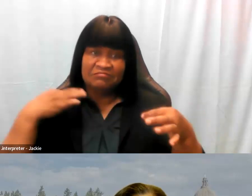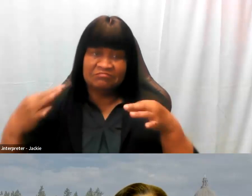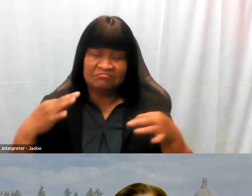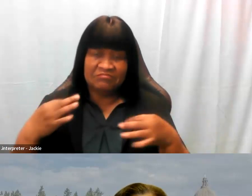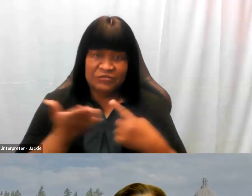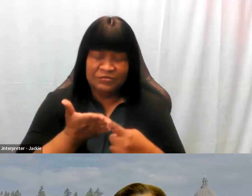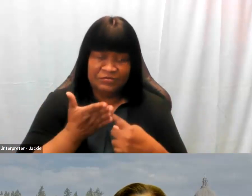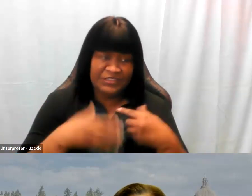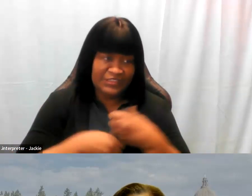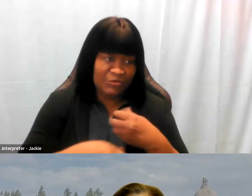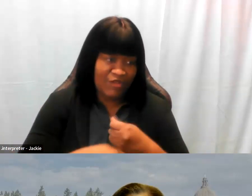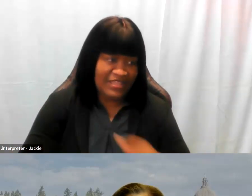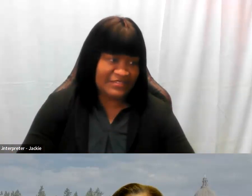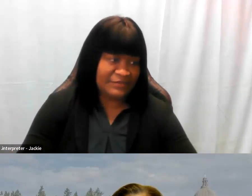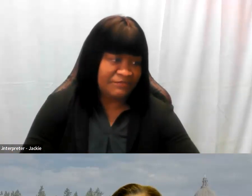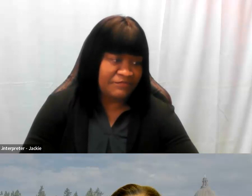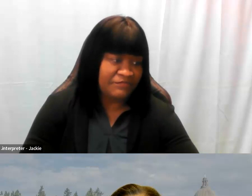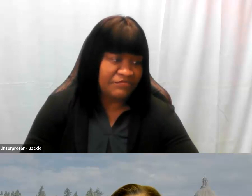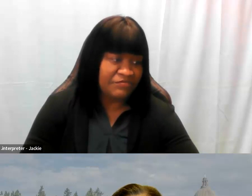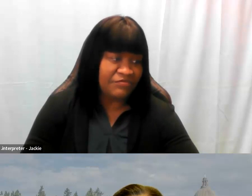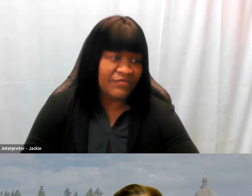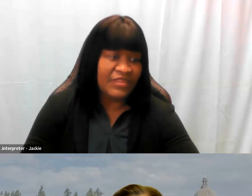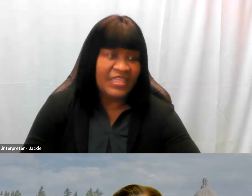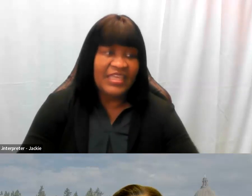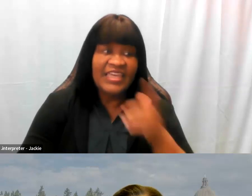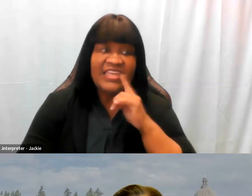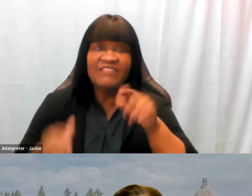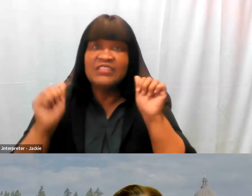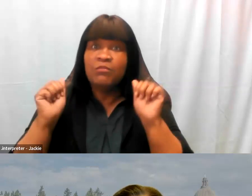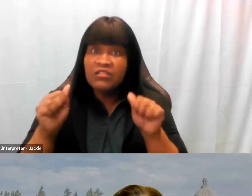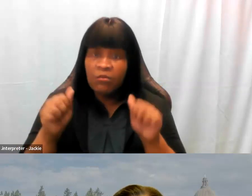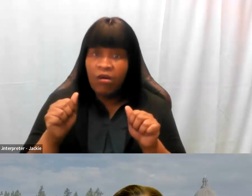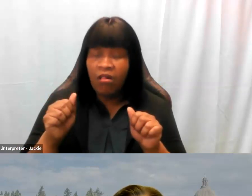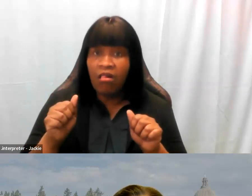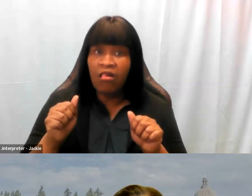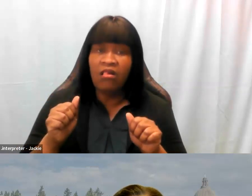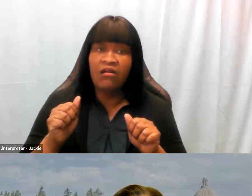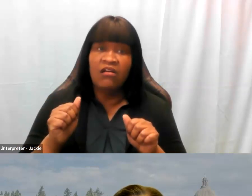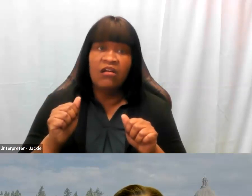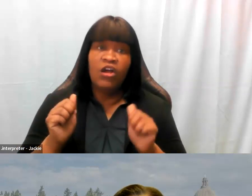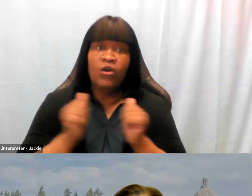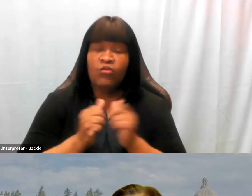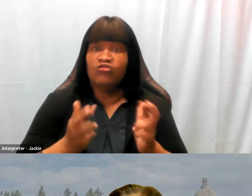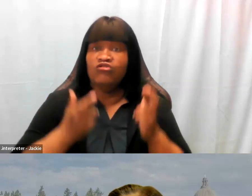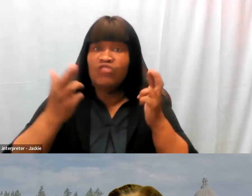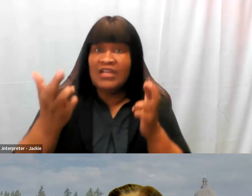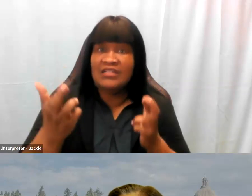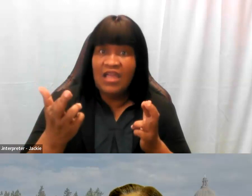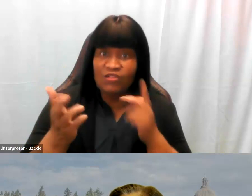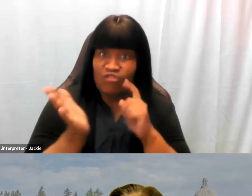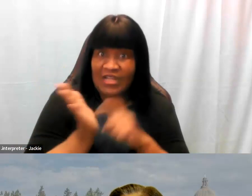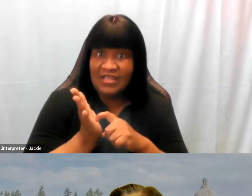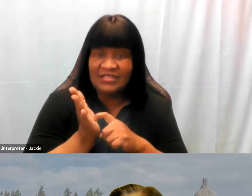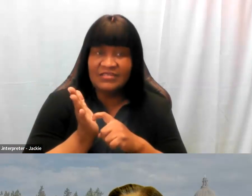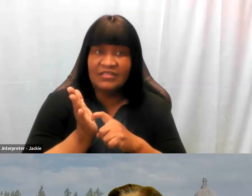exchange, to the extent possible, with recognizing that there has